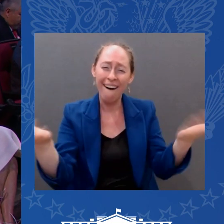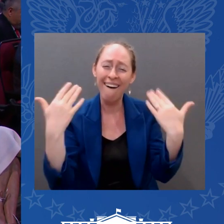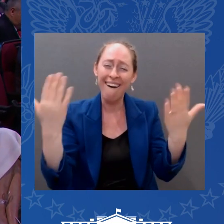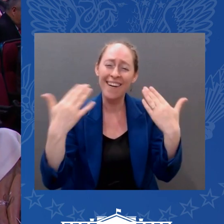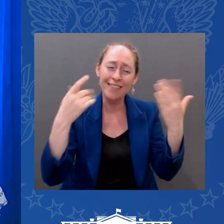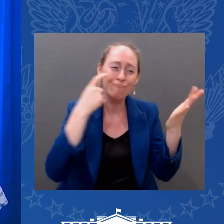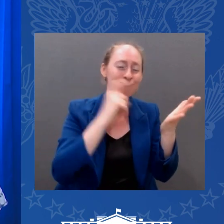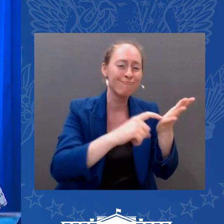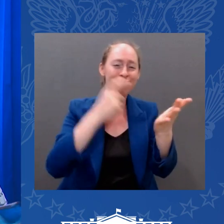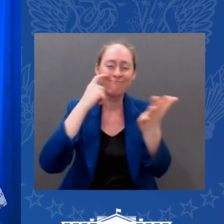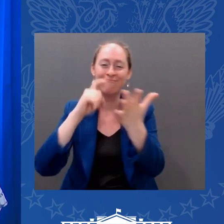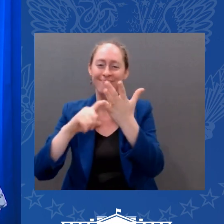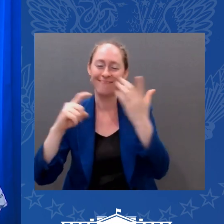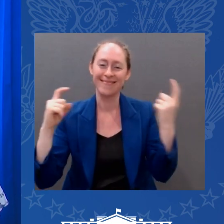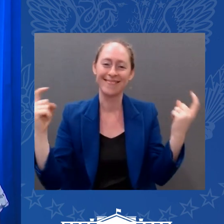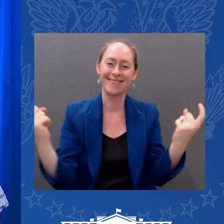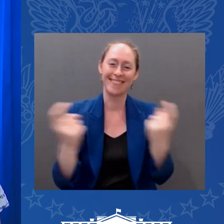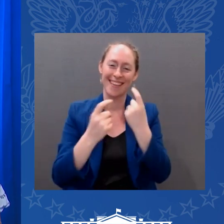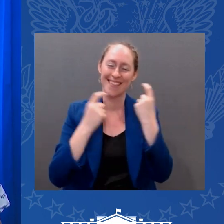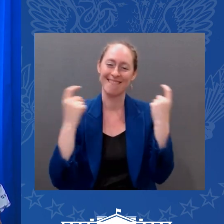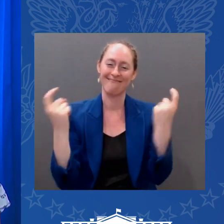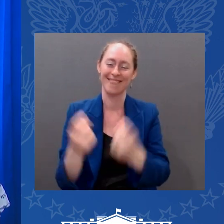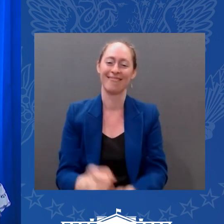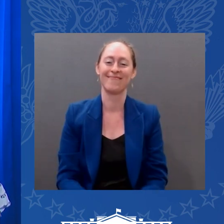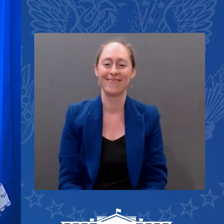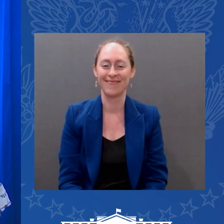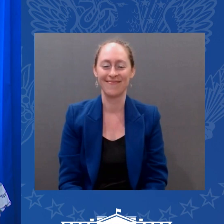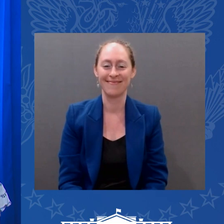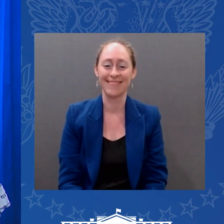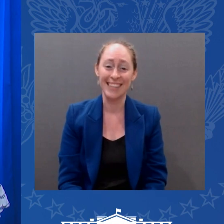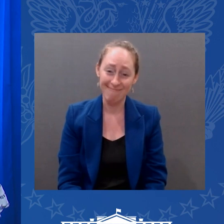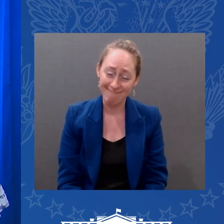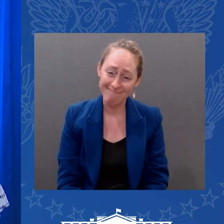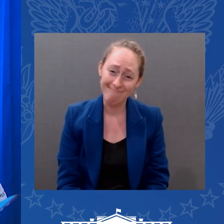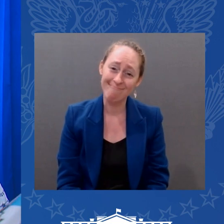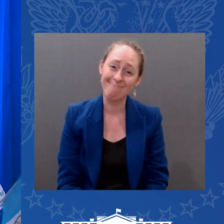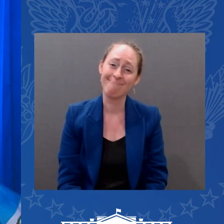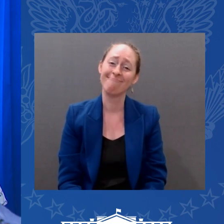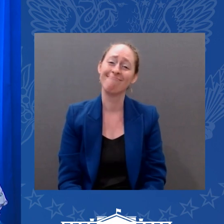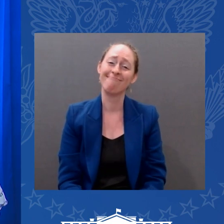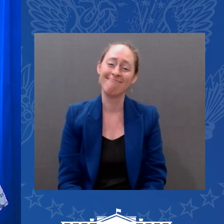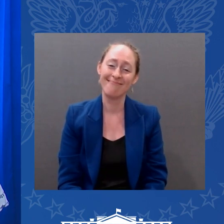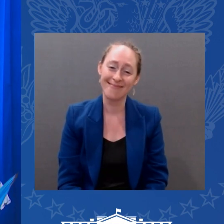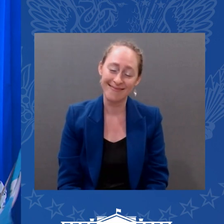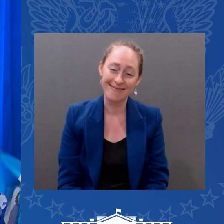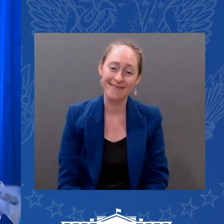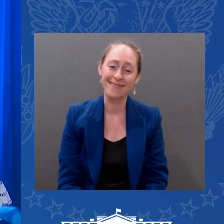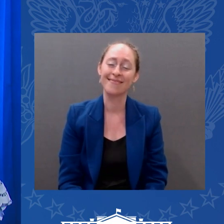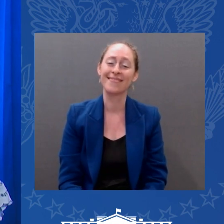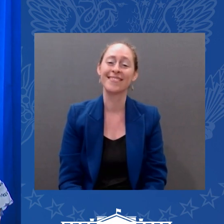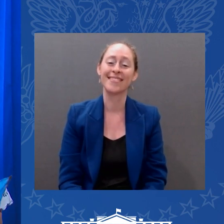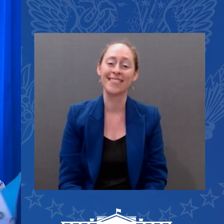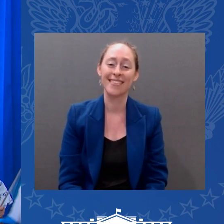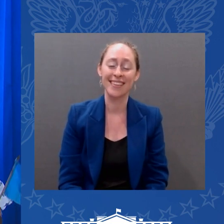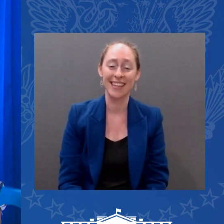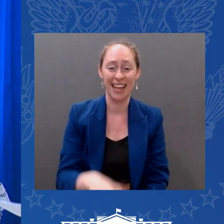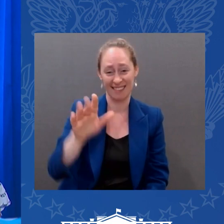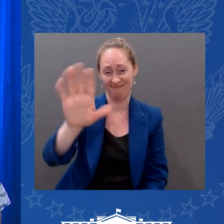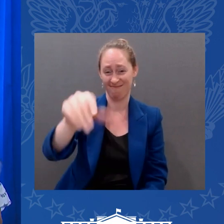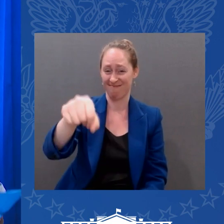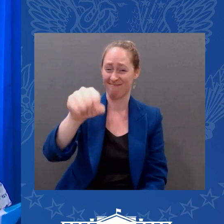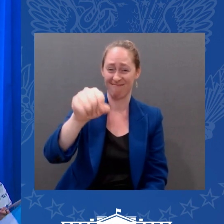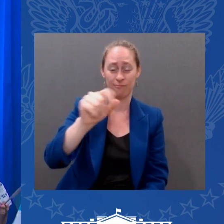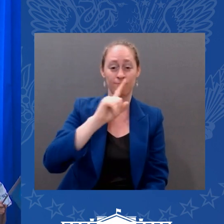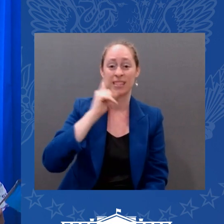And so, you know, I couldn't imagine a better place for all of you to be. Here's a word you don't hear a lot, particularly